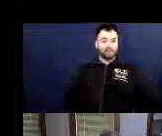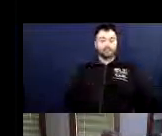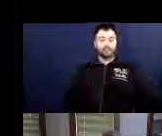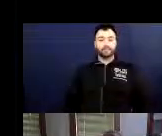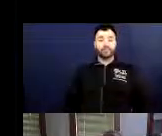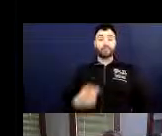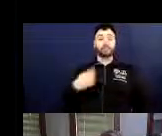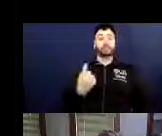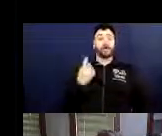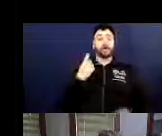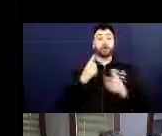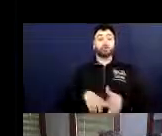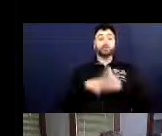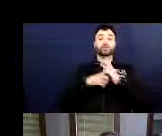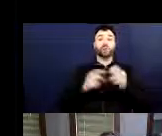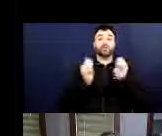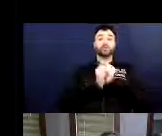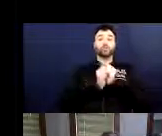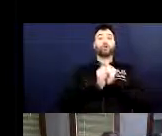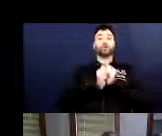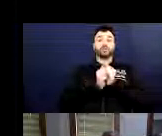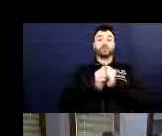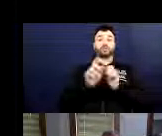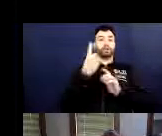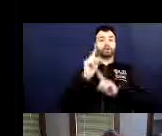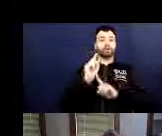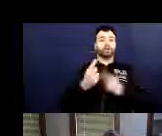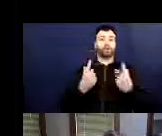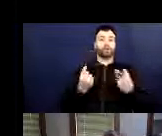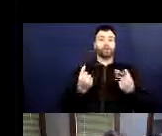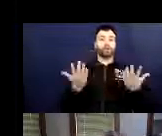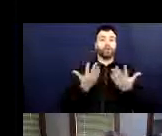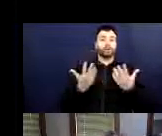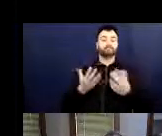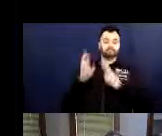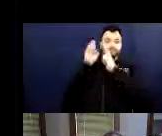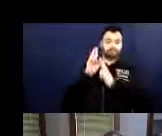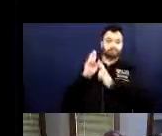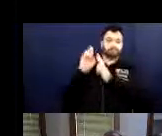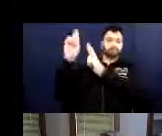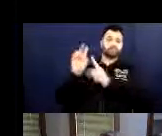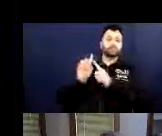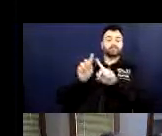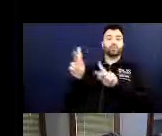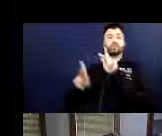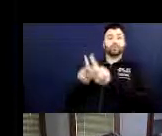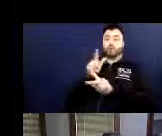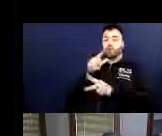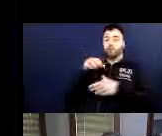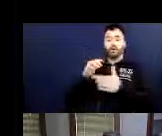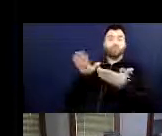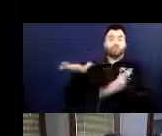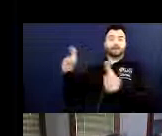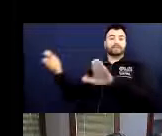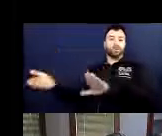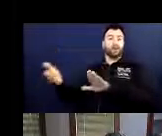start actually by taking a minute for all of us to pay our respects to the memory of those who have died